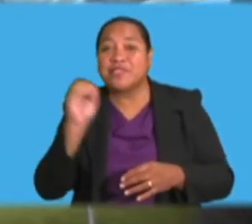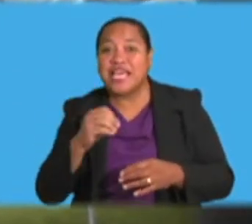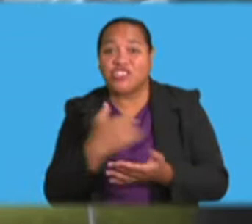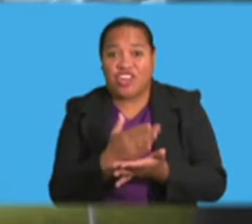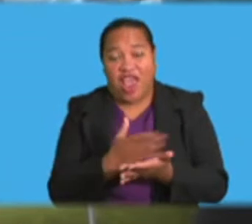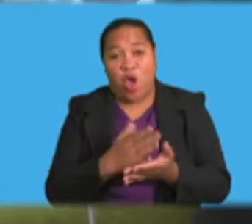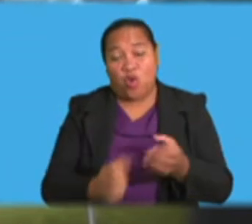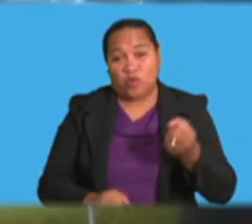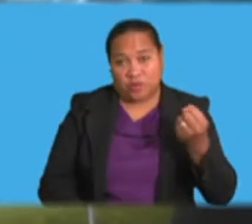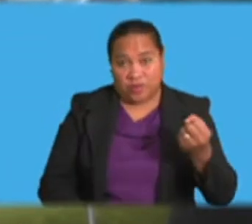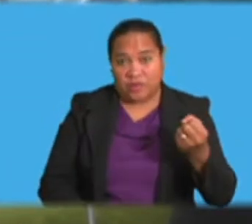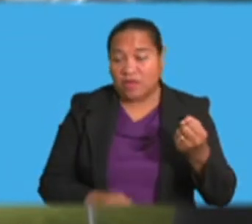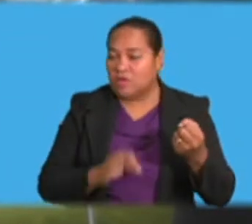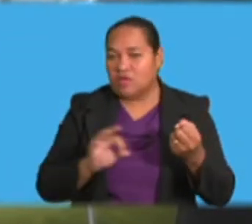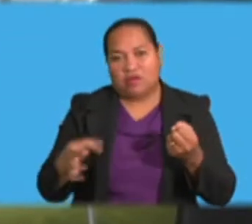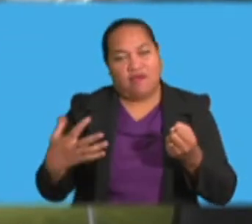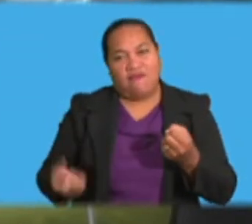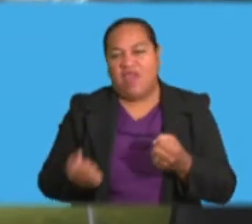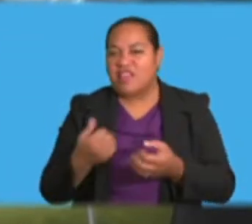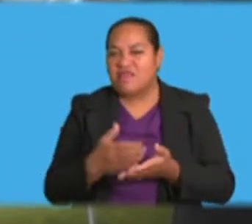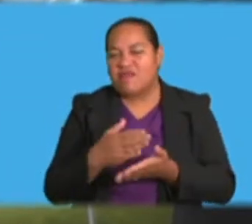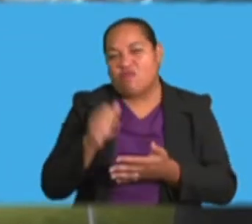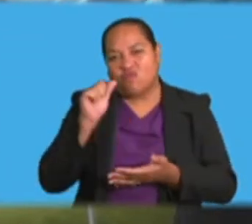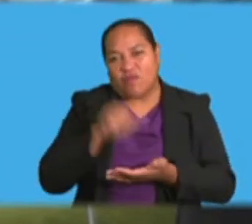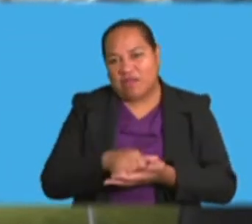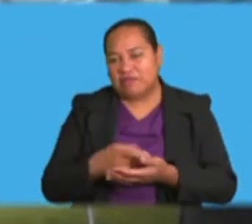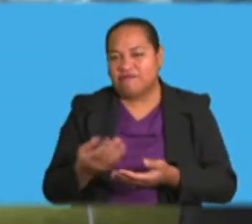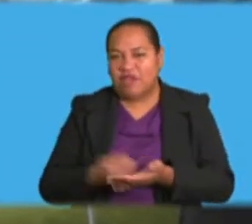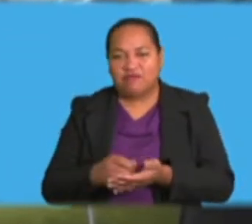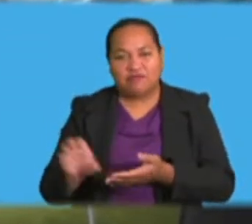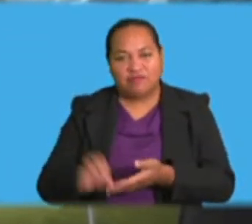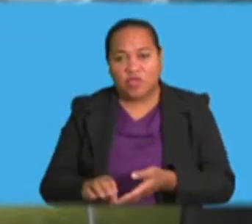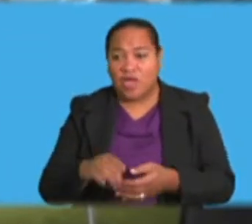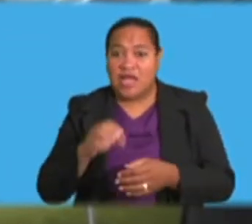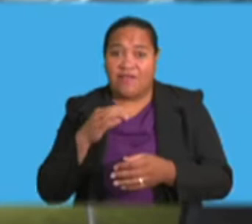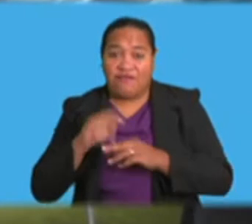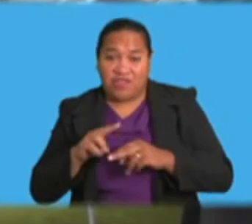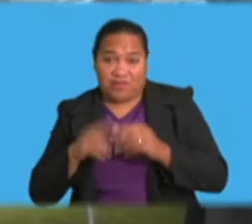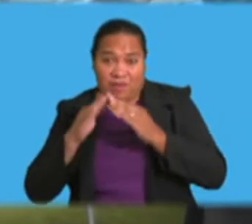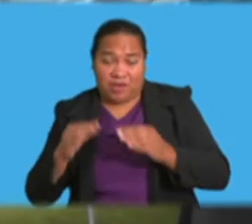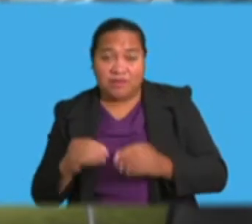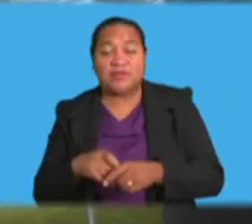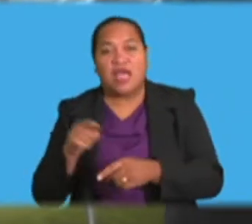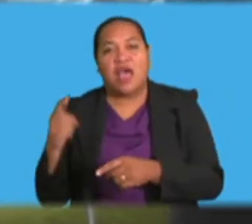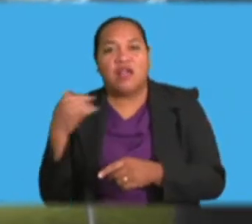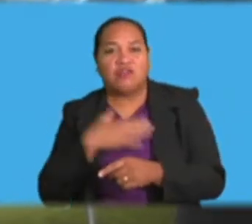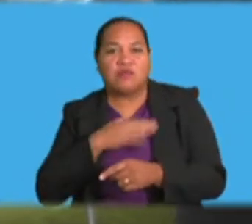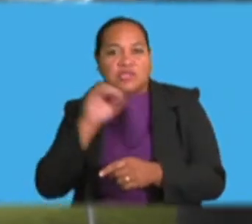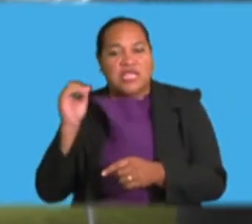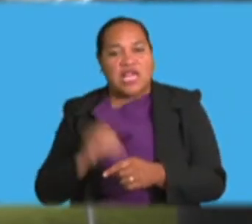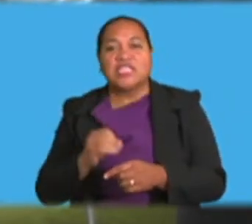shareholder, does not have any dividend rights. Fiji Pine Trust, with 0.2% shares, has 100% dividend